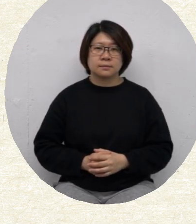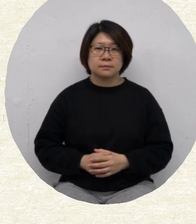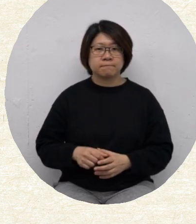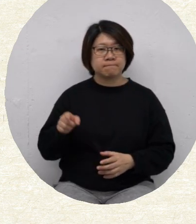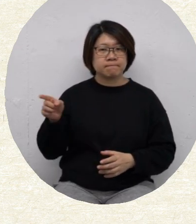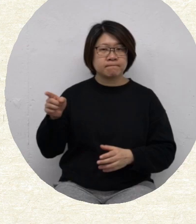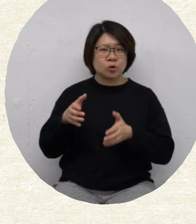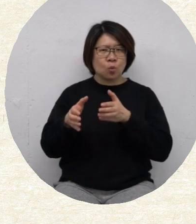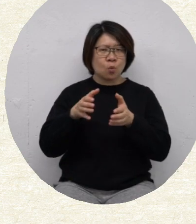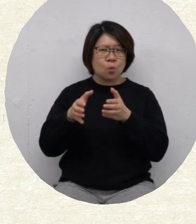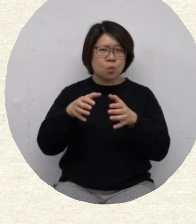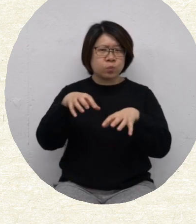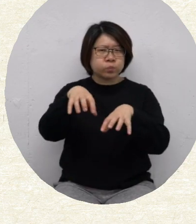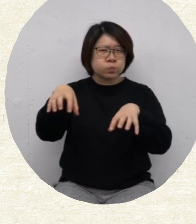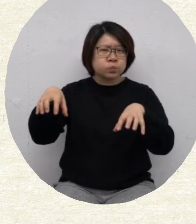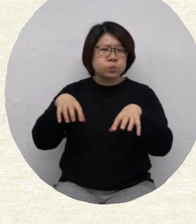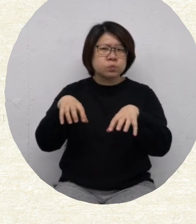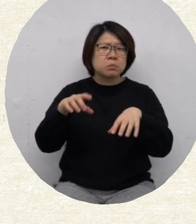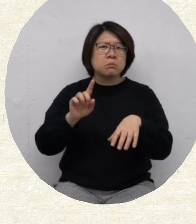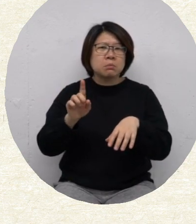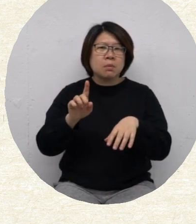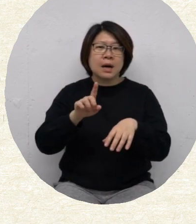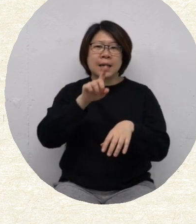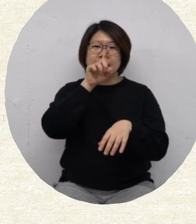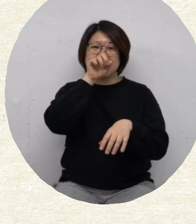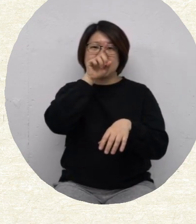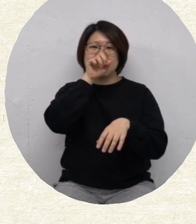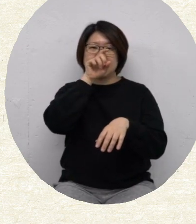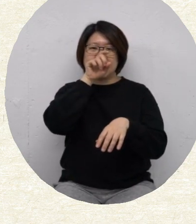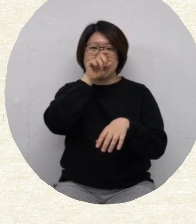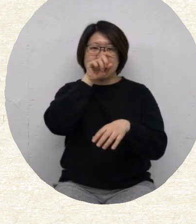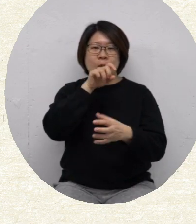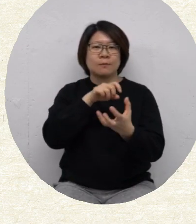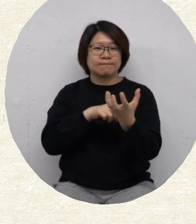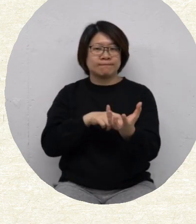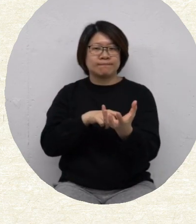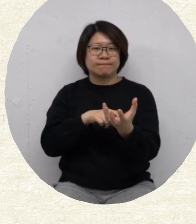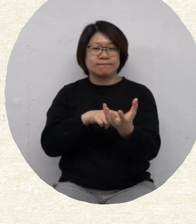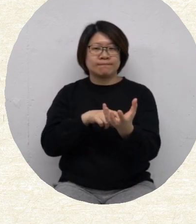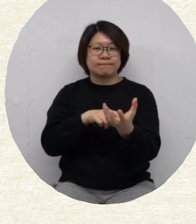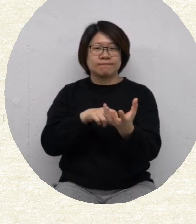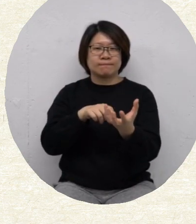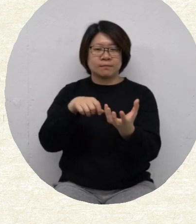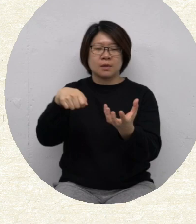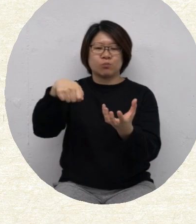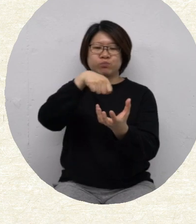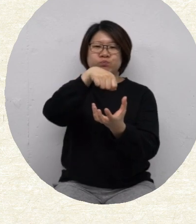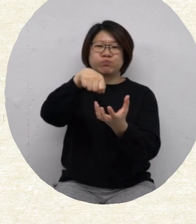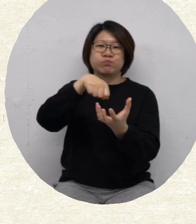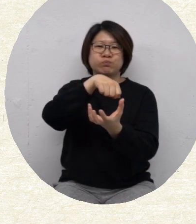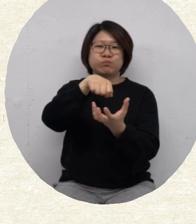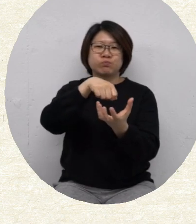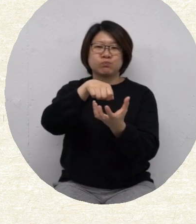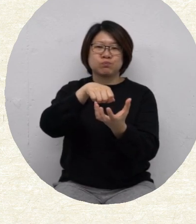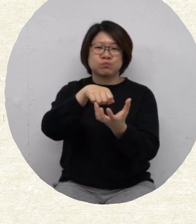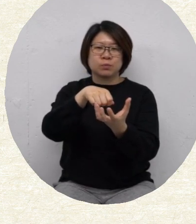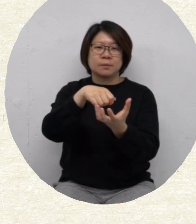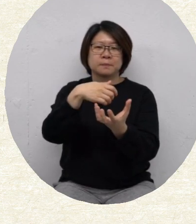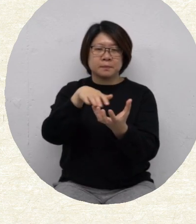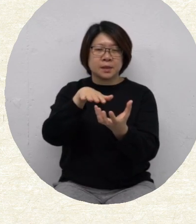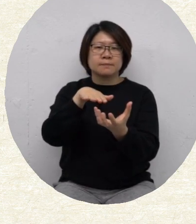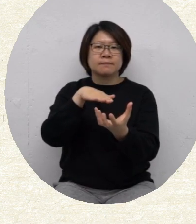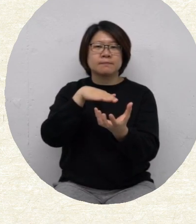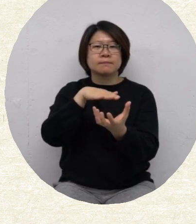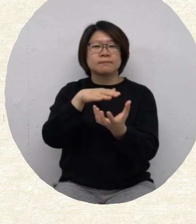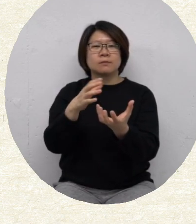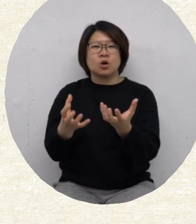keep fragile or temporary items protected, such as eggs, COVID tests, takeout food, and Girl Scout